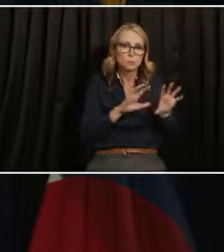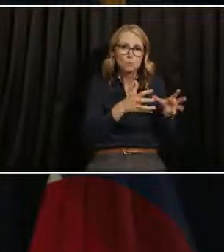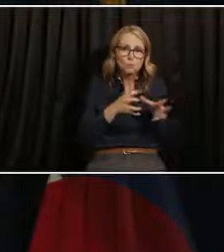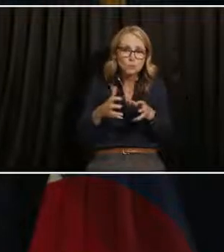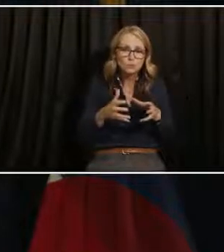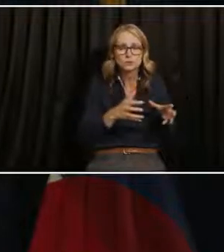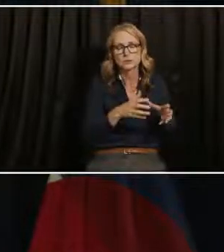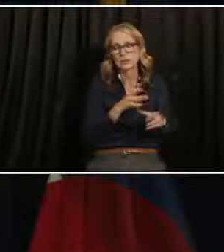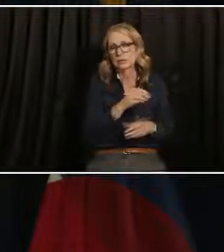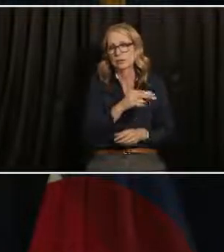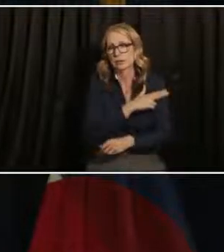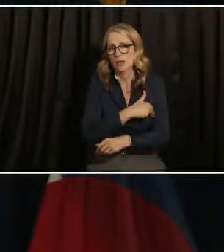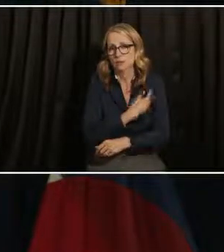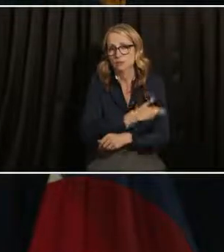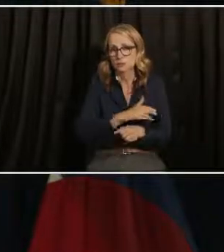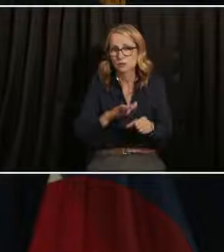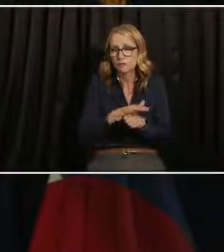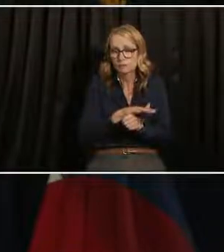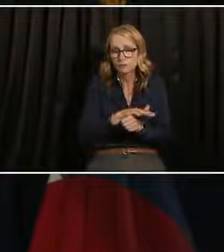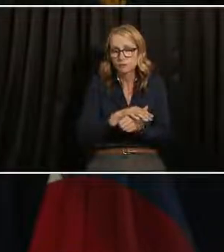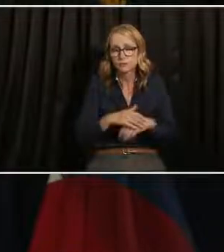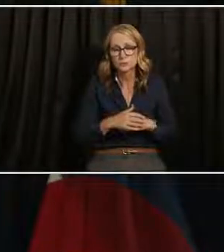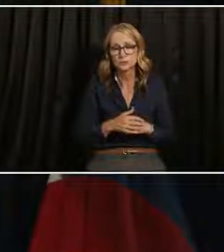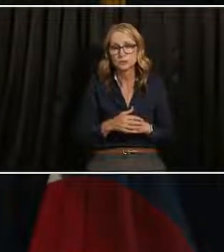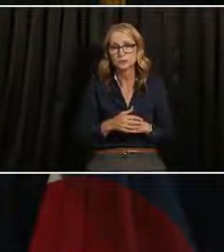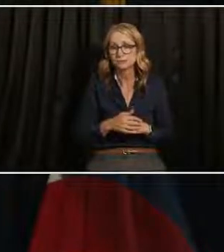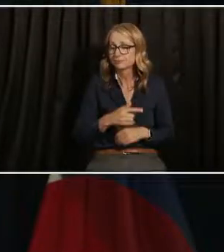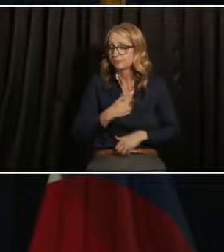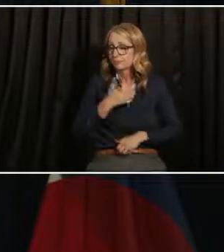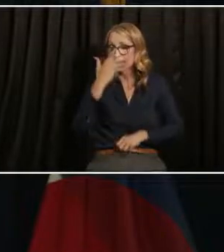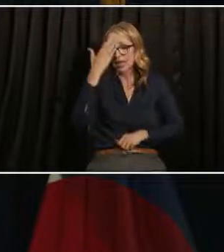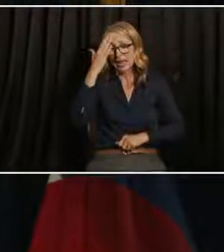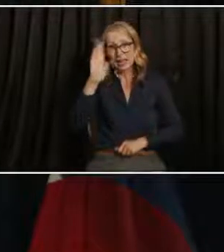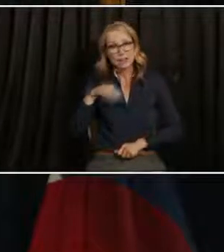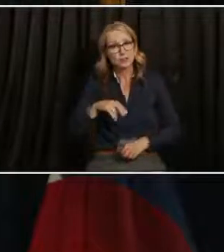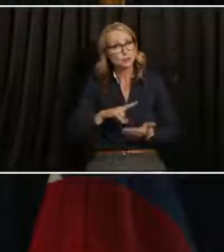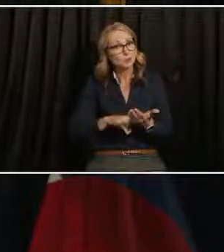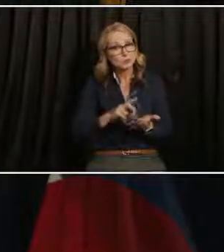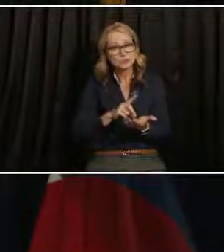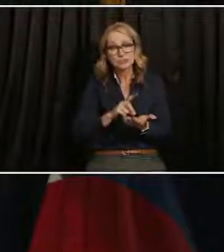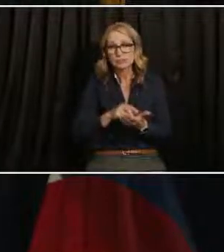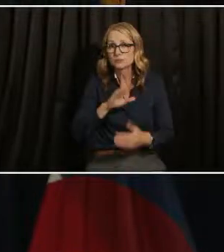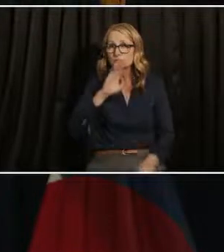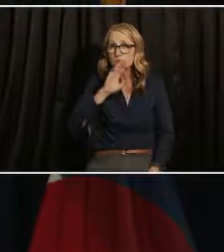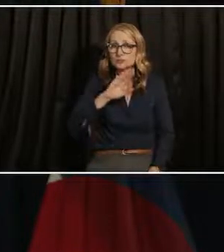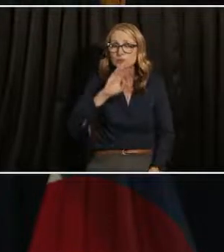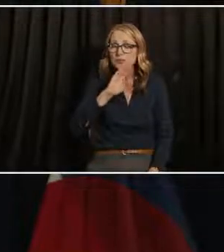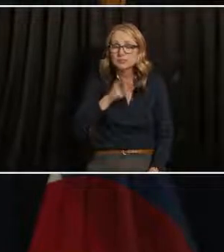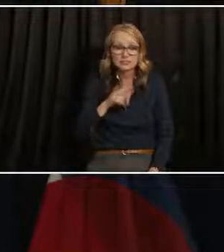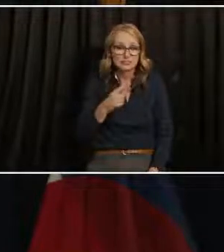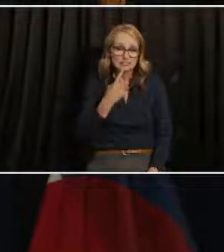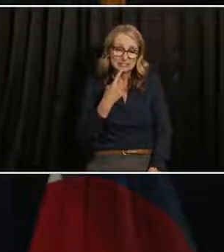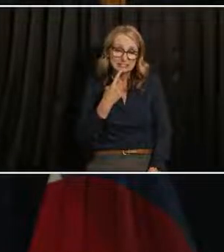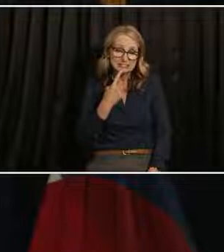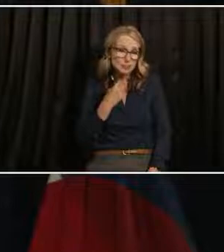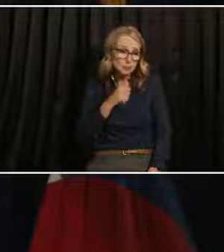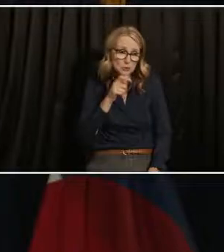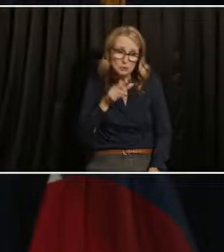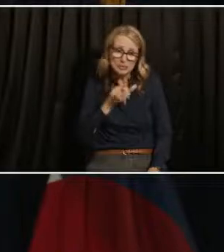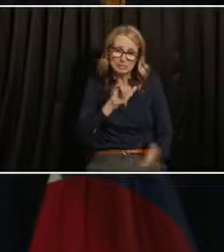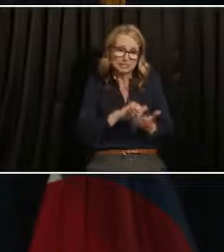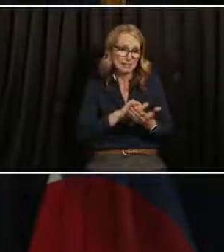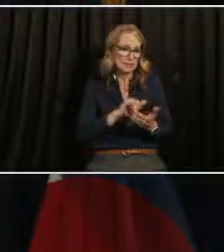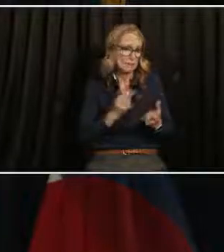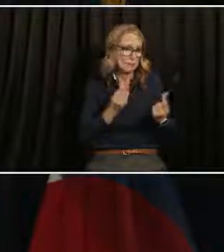now, for many of our nurses and hospital workers because they know that this level of hospitalizations is not necessary if people simply made the decision